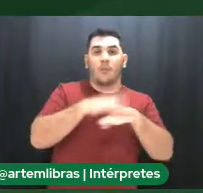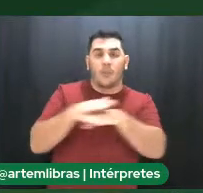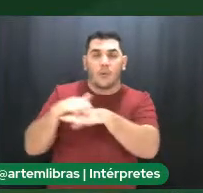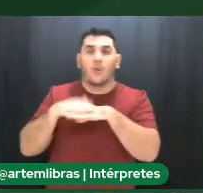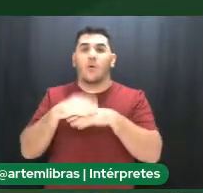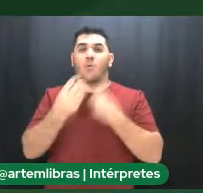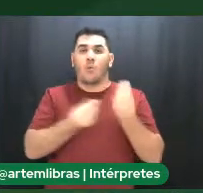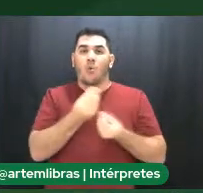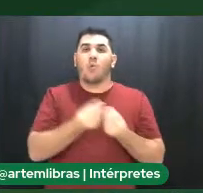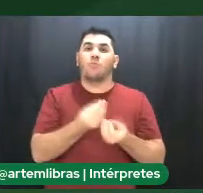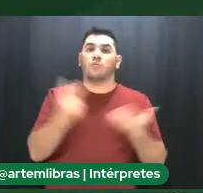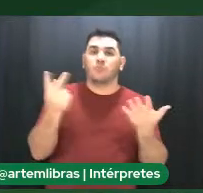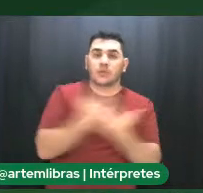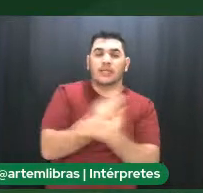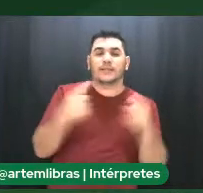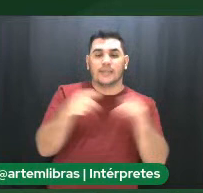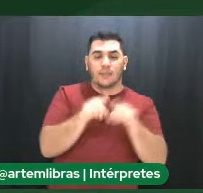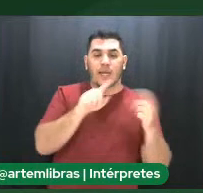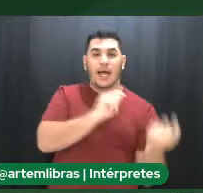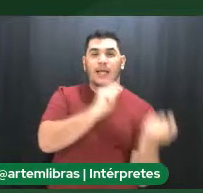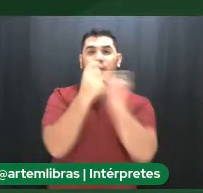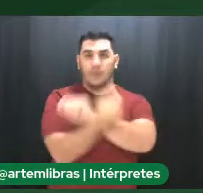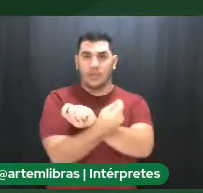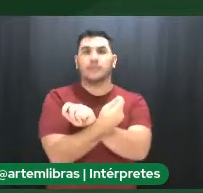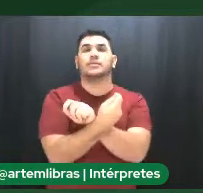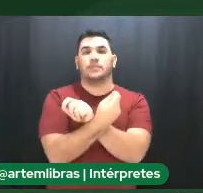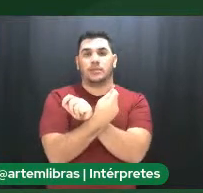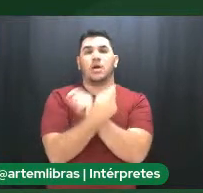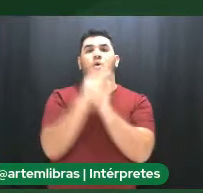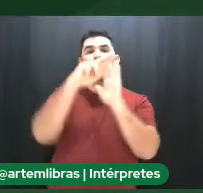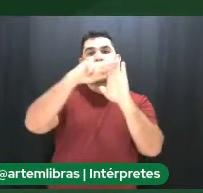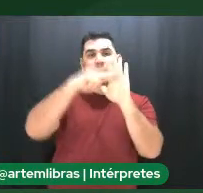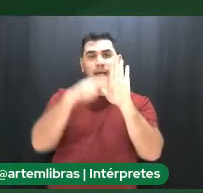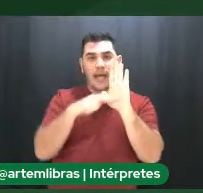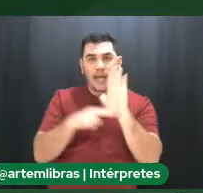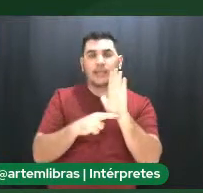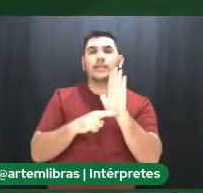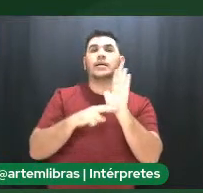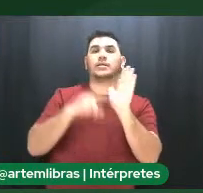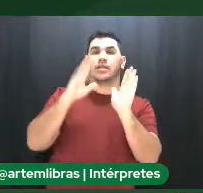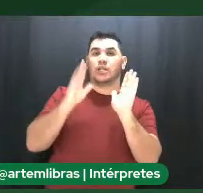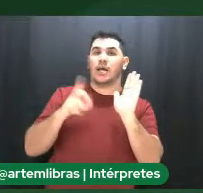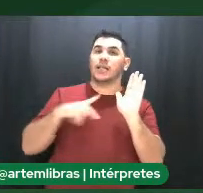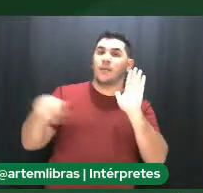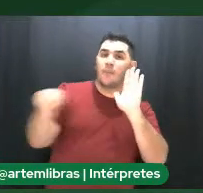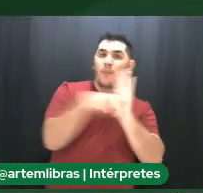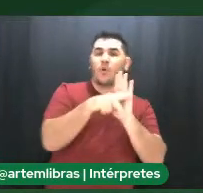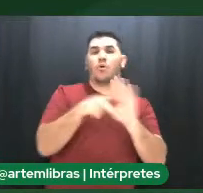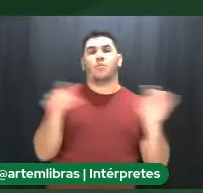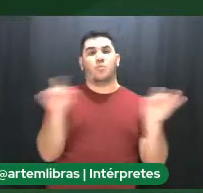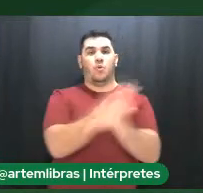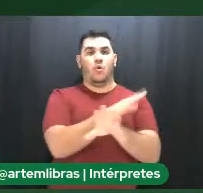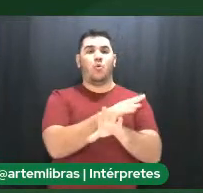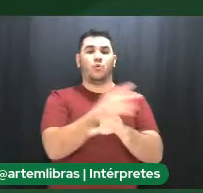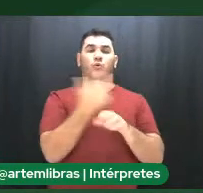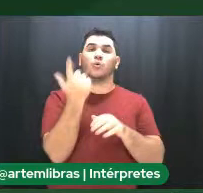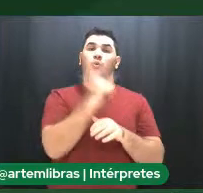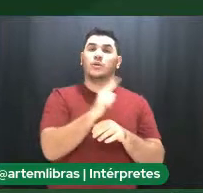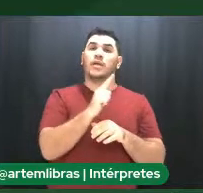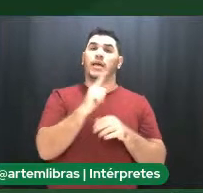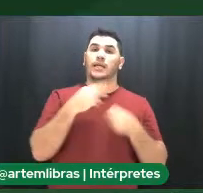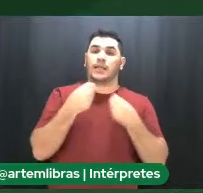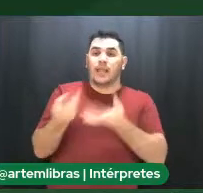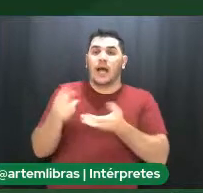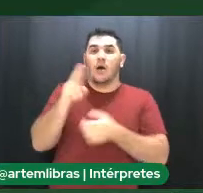the principles and the rules of design that give users control over systems in appropriate ways, even as